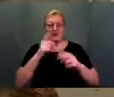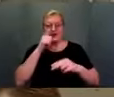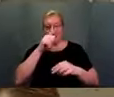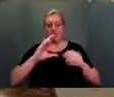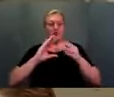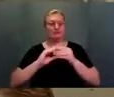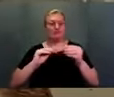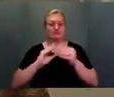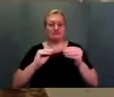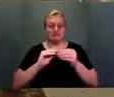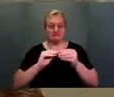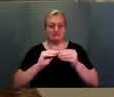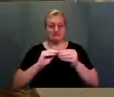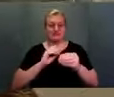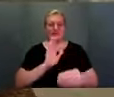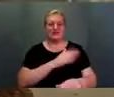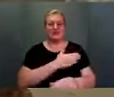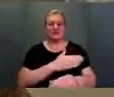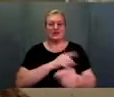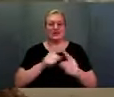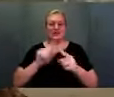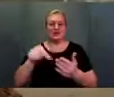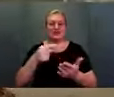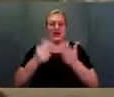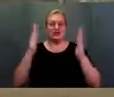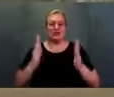Remarks and a song to our graduates.